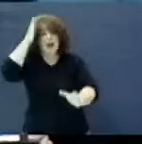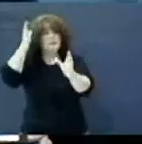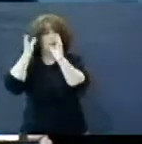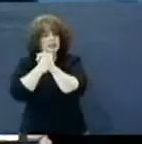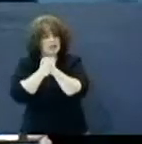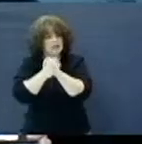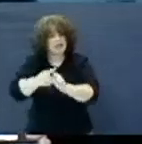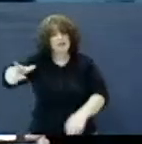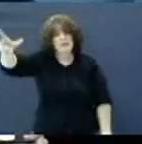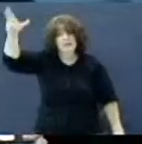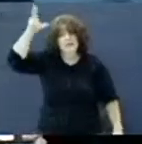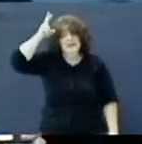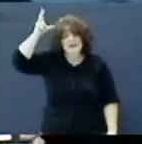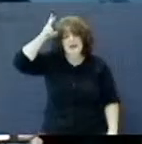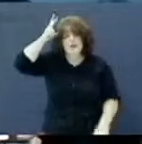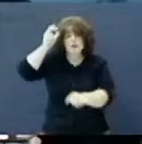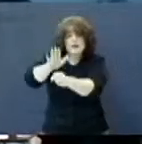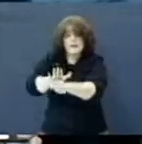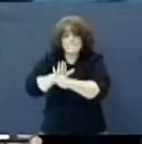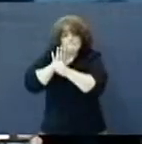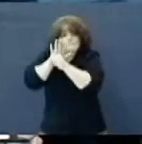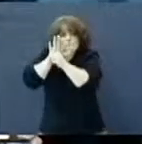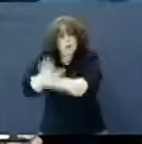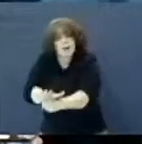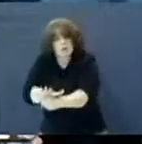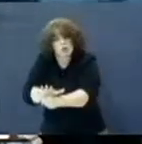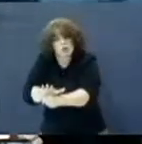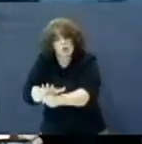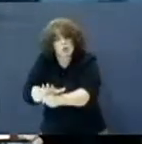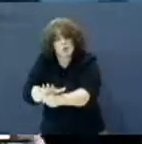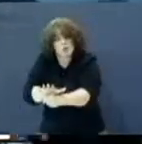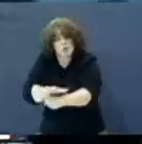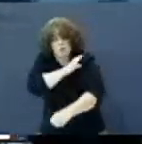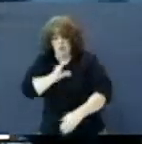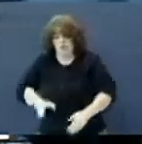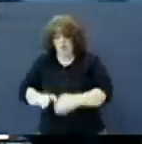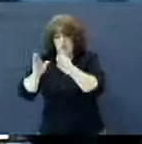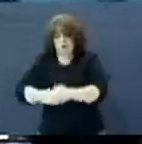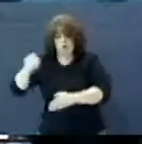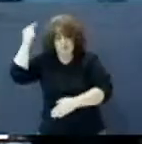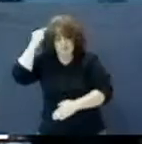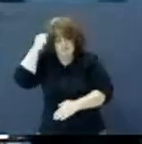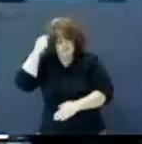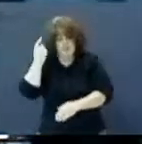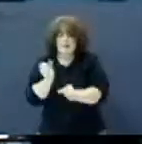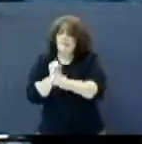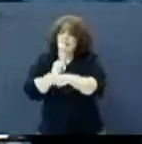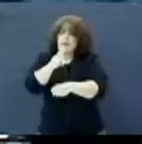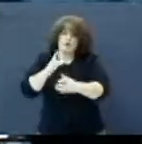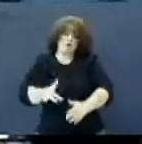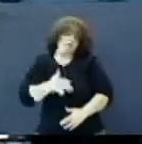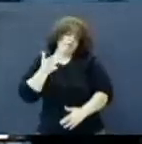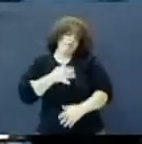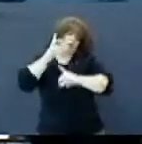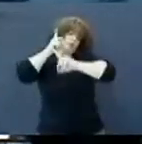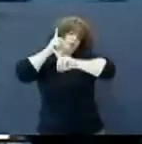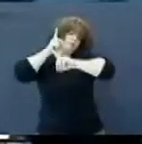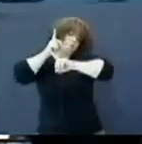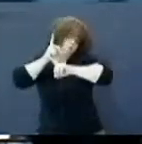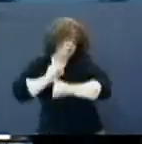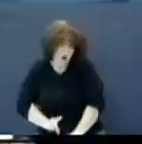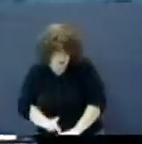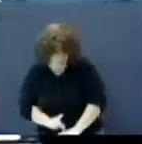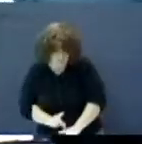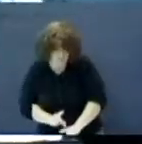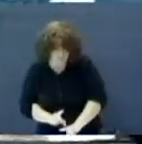devil can oppress a Christian. Amen. I believe a devil can make you feel so down. Somebody help me preach right there.